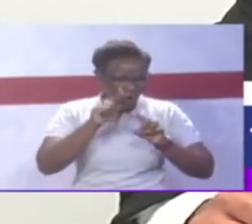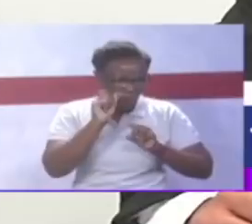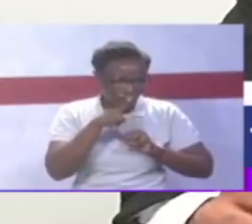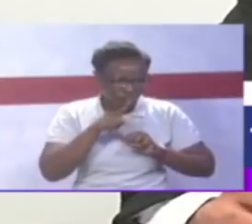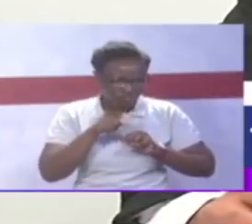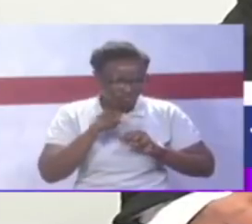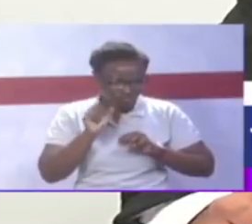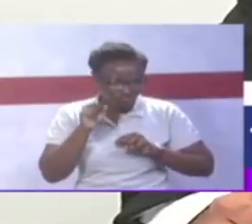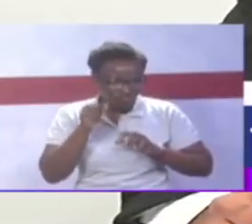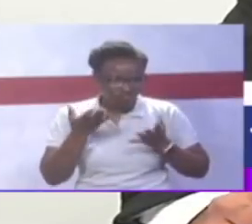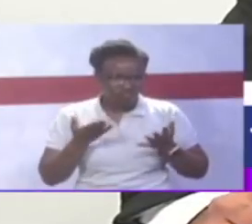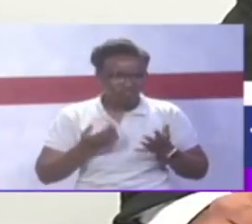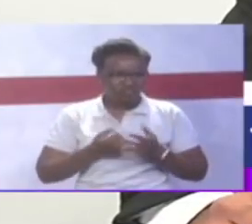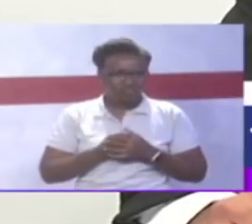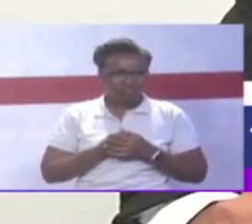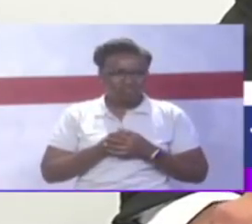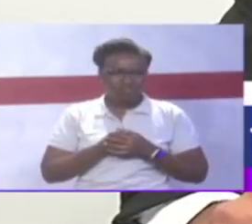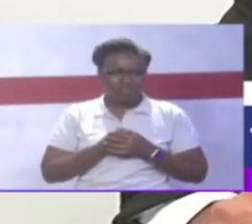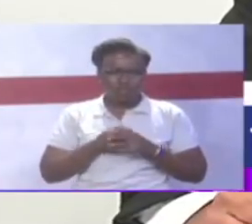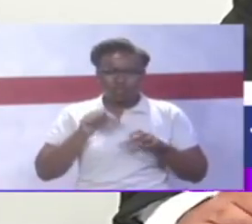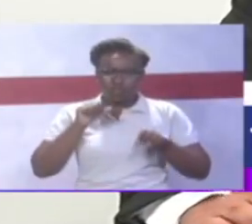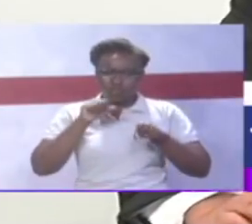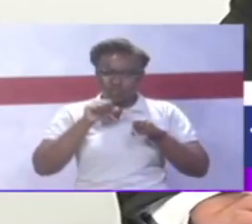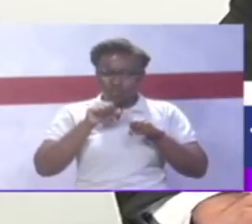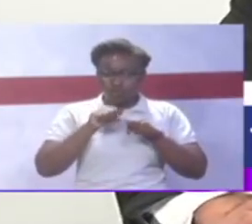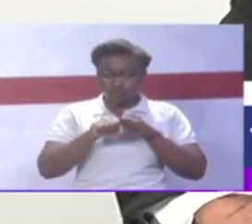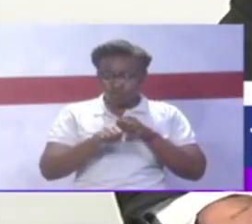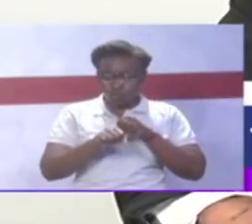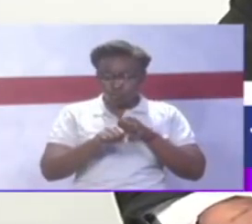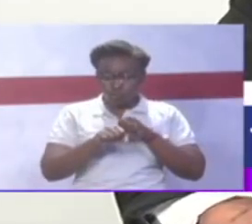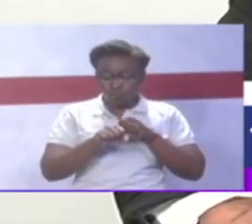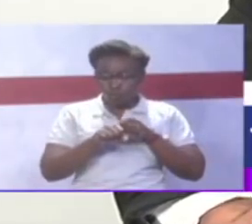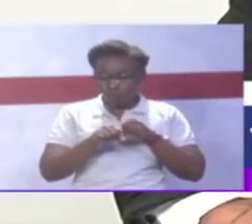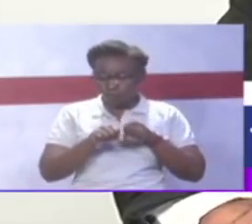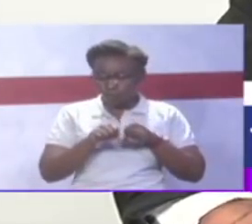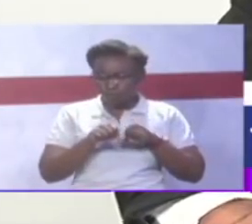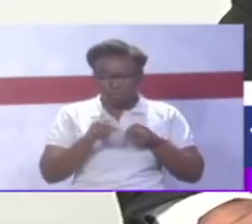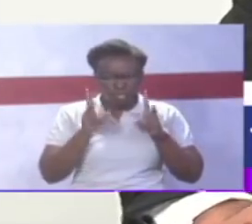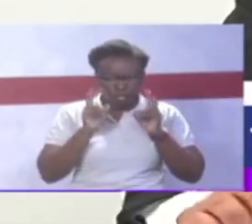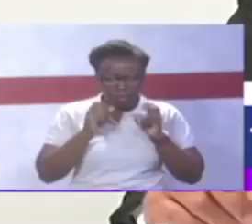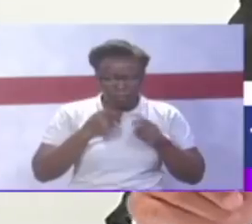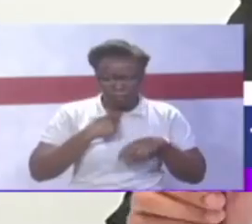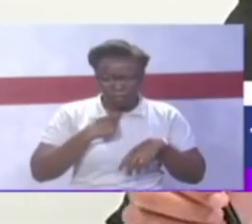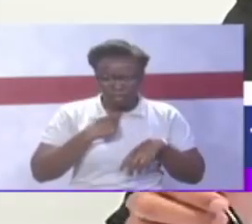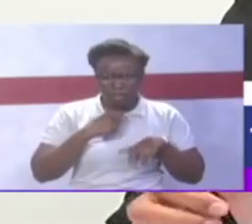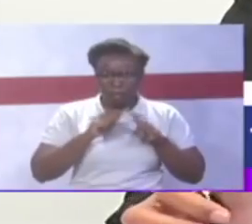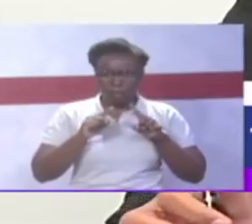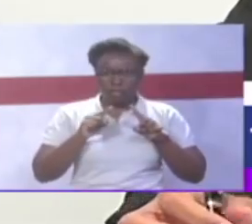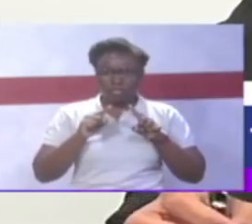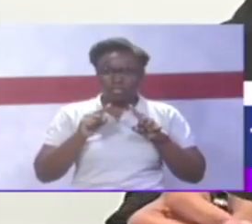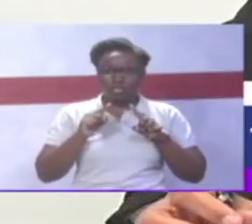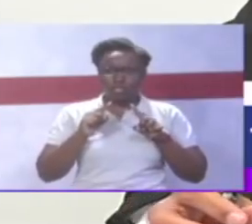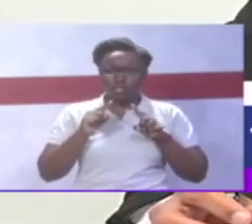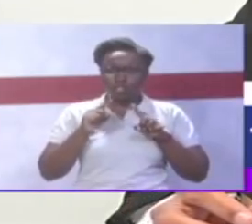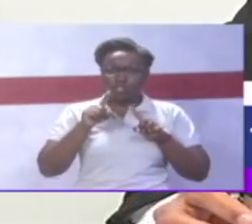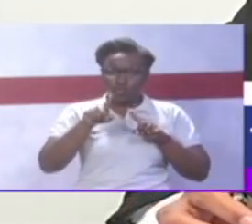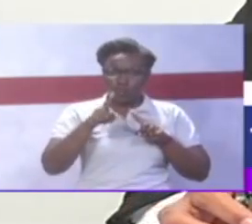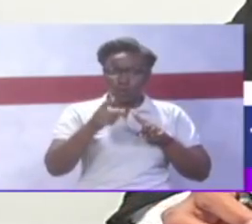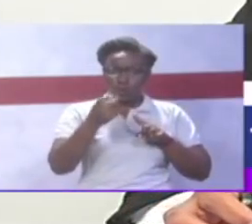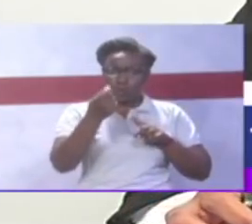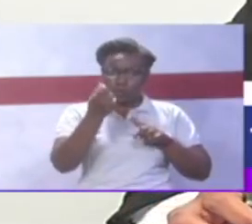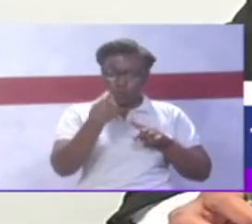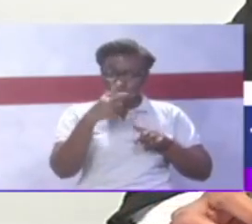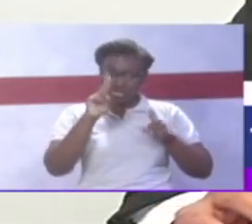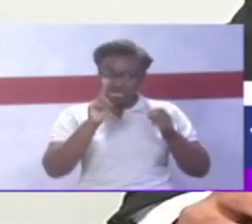Yeah. So while you're giving me back the second, we're not hearing you, but while you're giving me back the second one, in terms of your